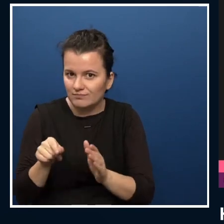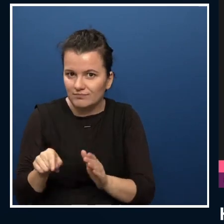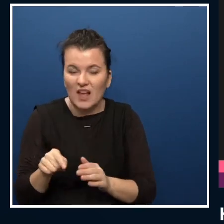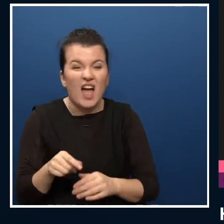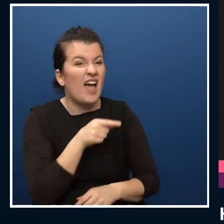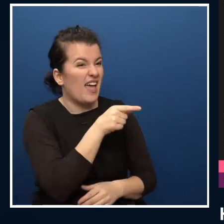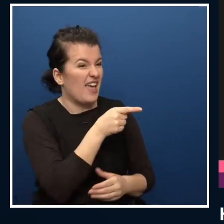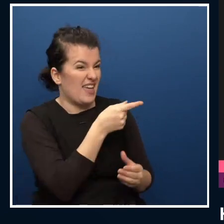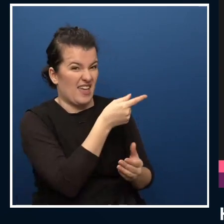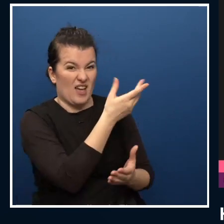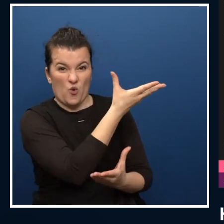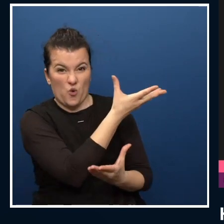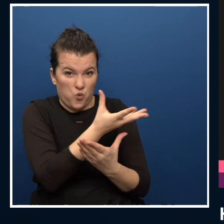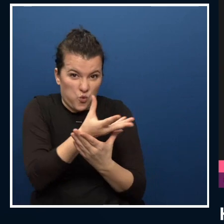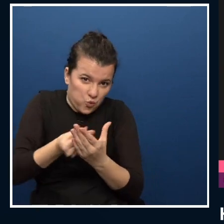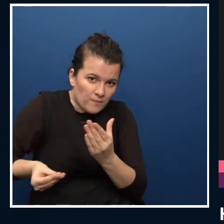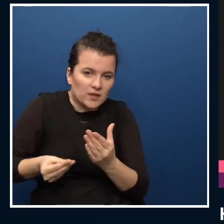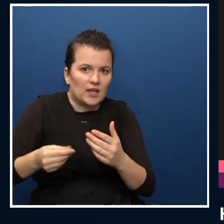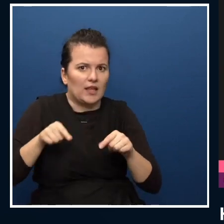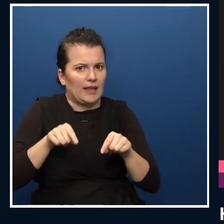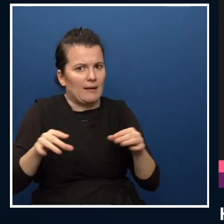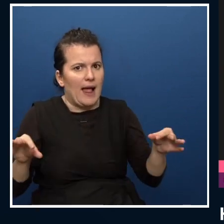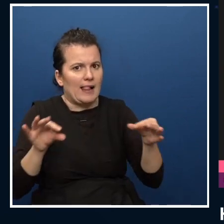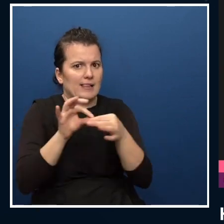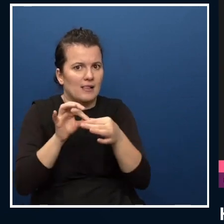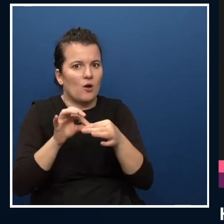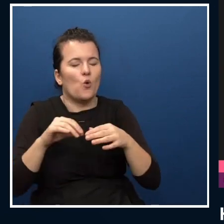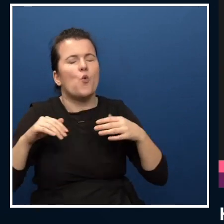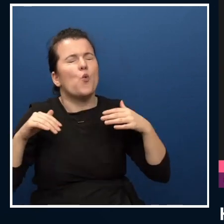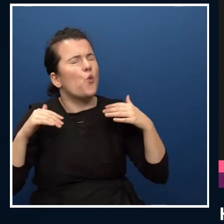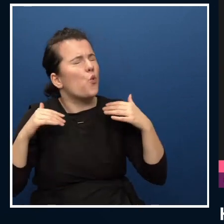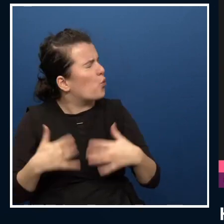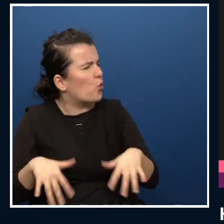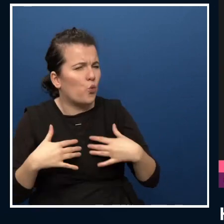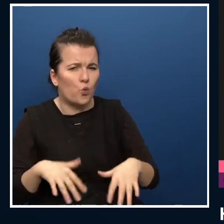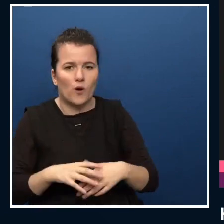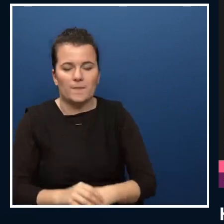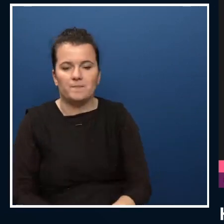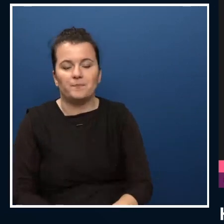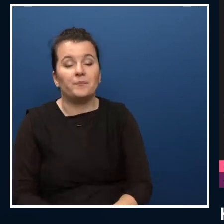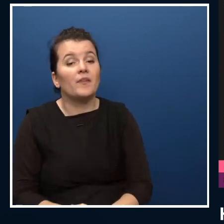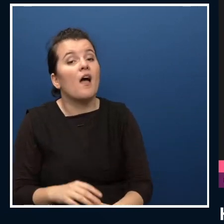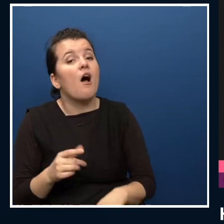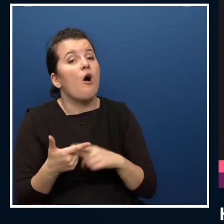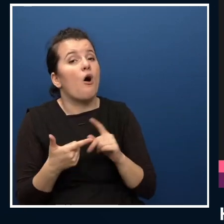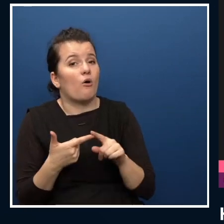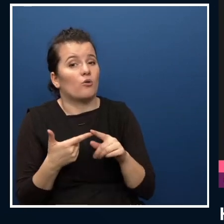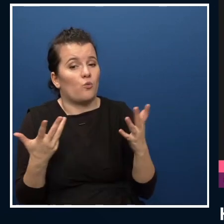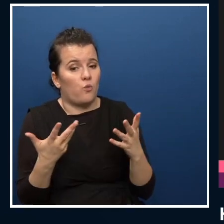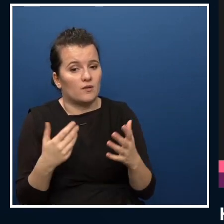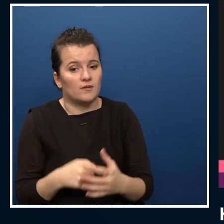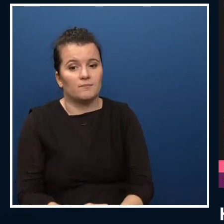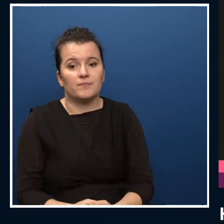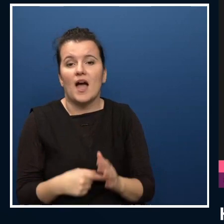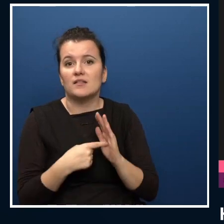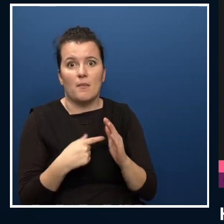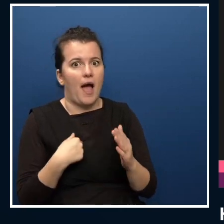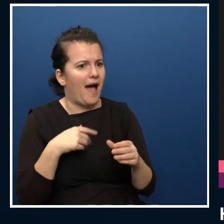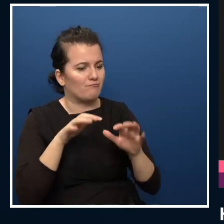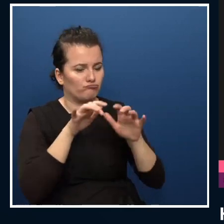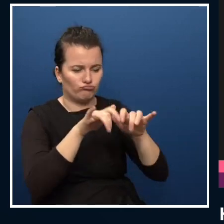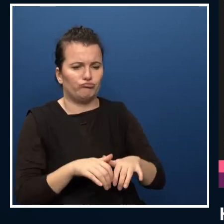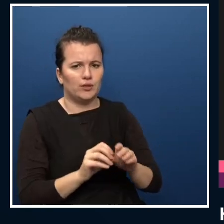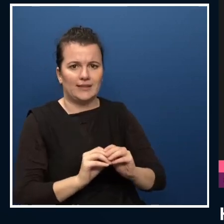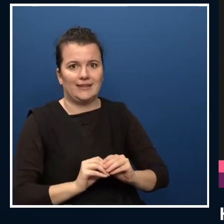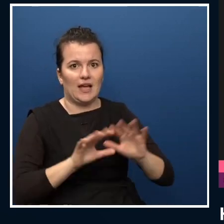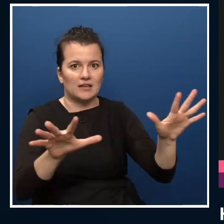thing that I've been doing, which is a little bit clever, I think, is sometimes people steal my content. Sometimes